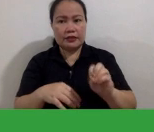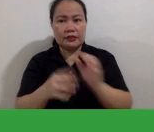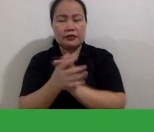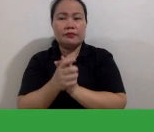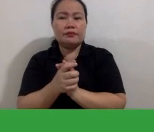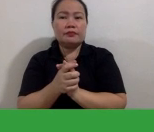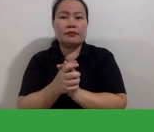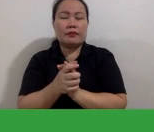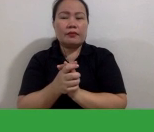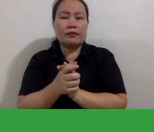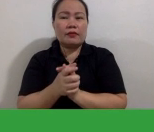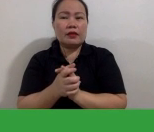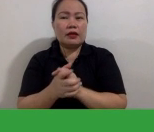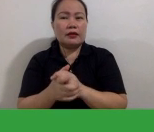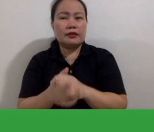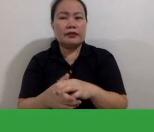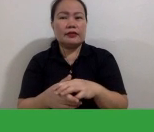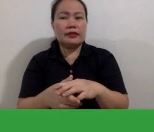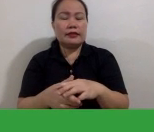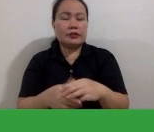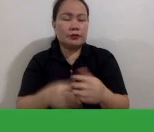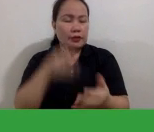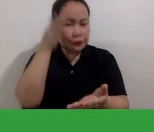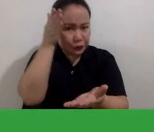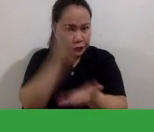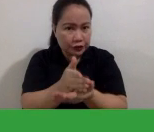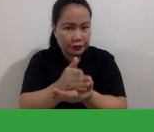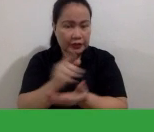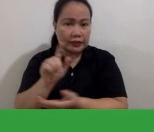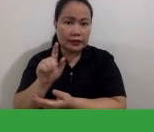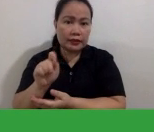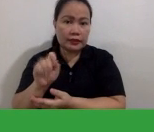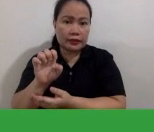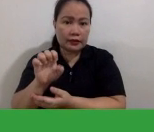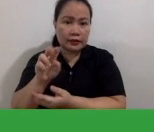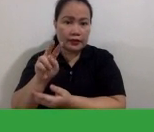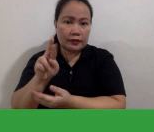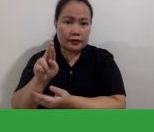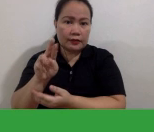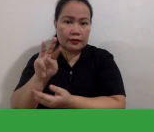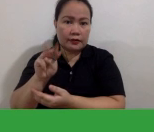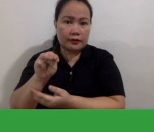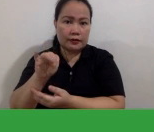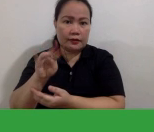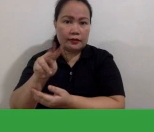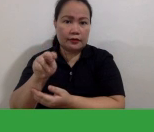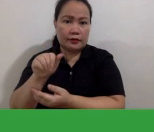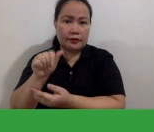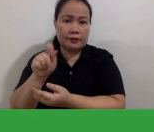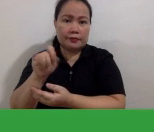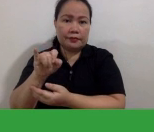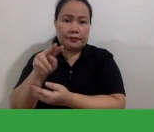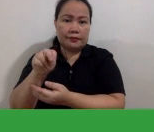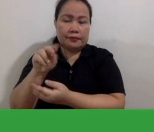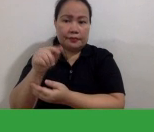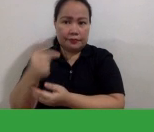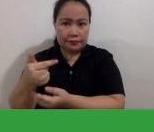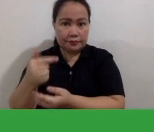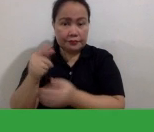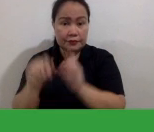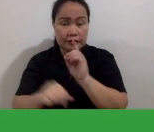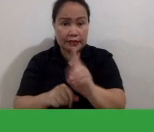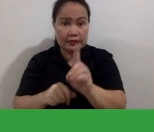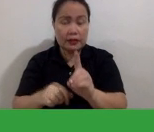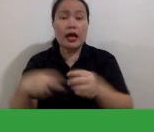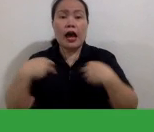0.75 is what kind of decimal? Terminating decimal. So, pag sinabi nating terminating, there is an